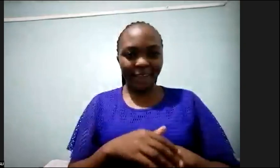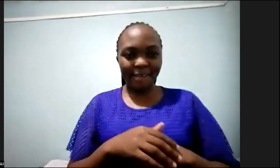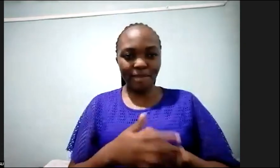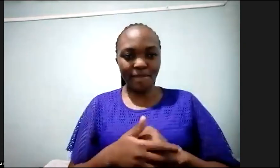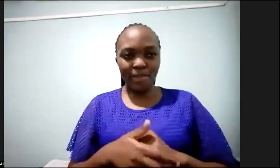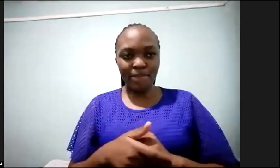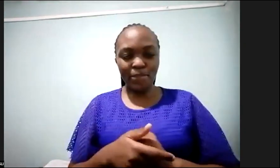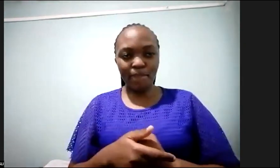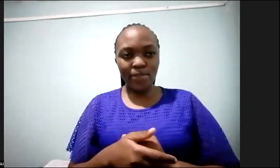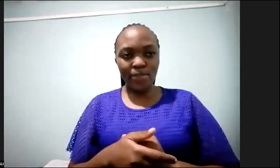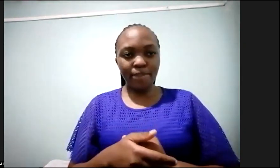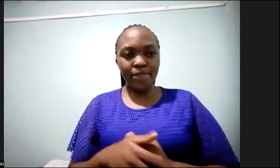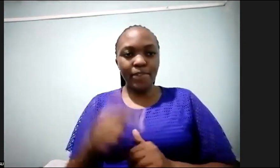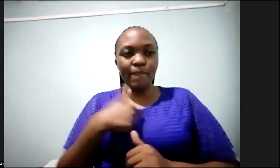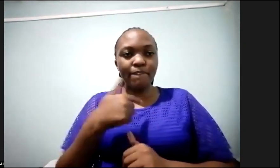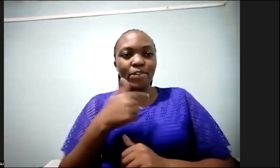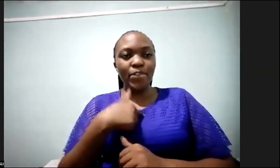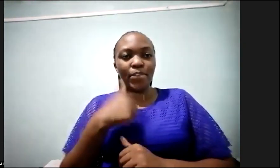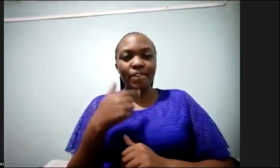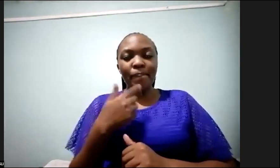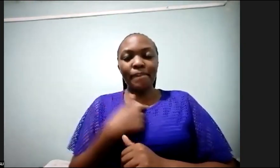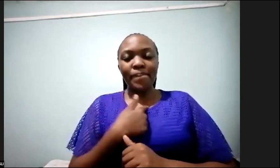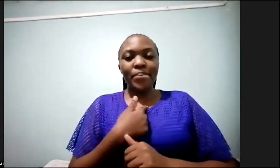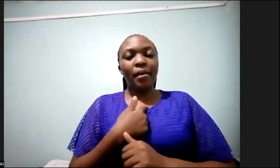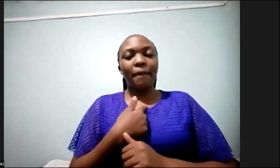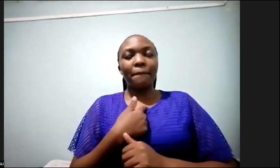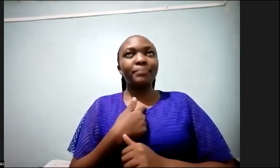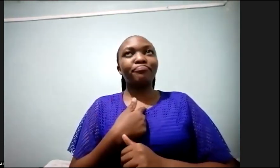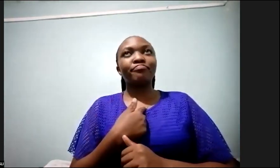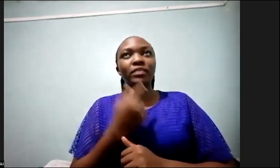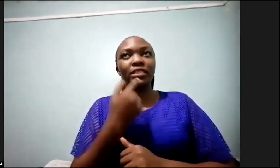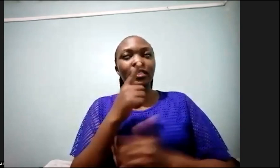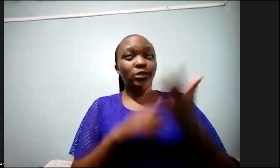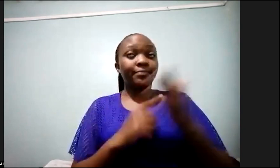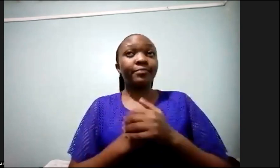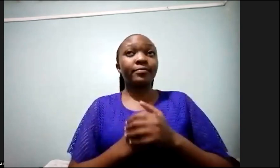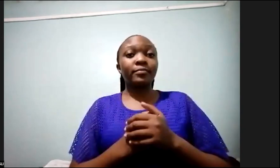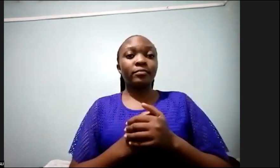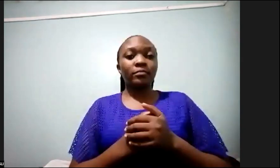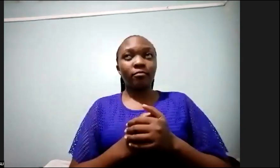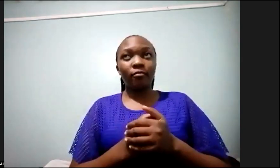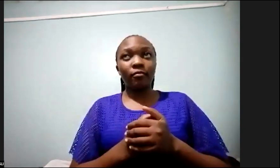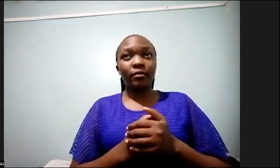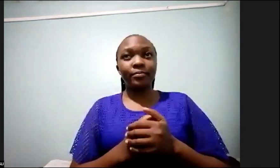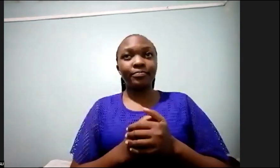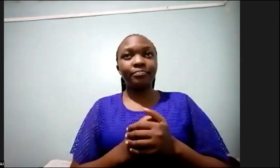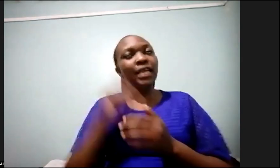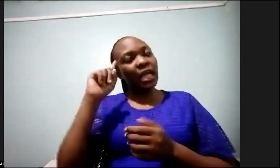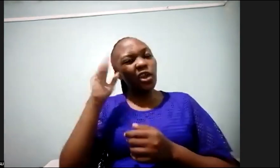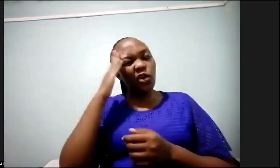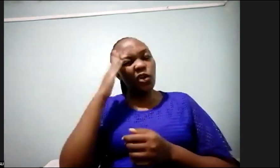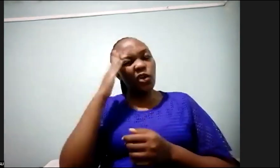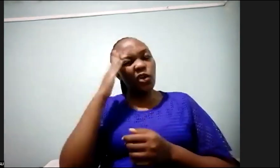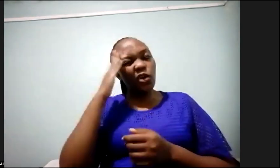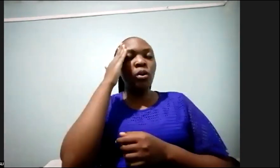what I'm trying to say, especially when it comes to managing your finances, it can be a challenge because problems keep popping